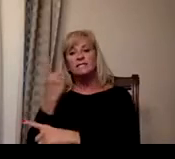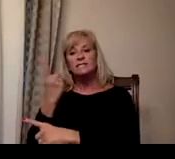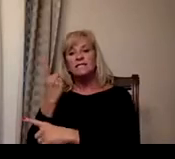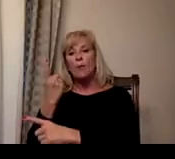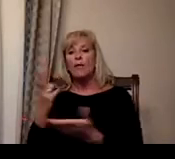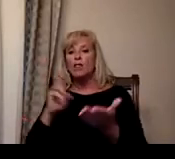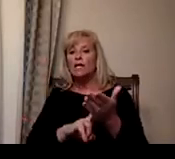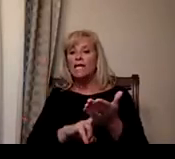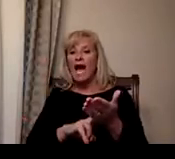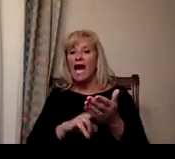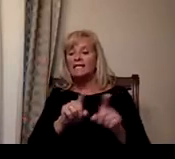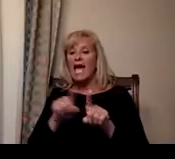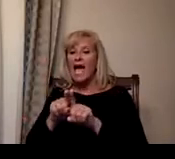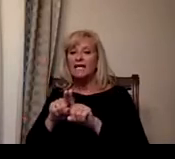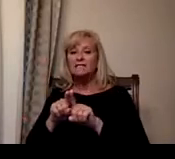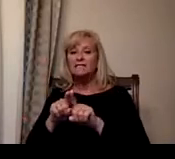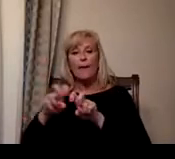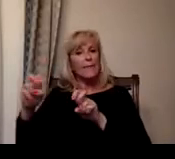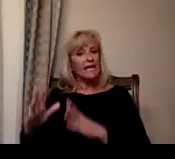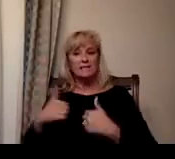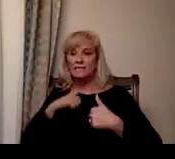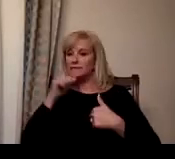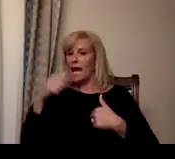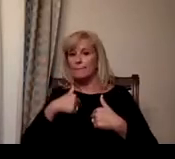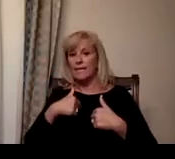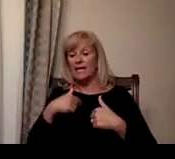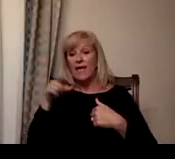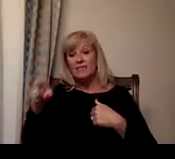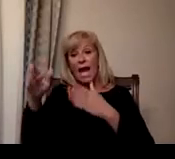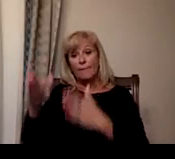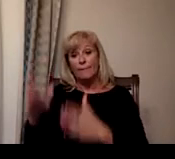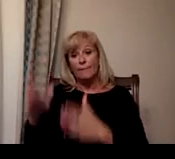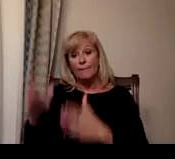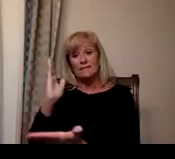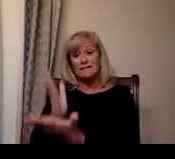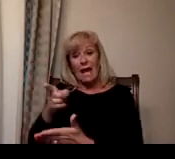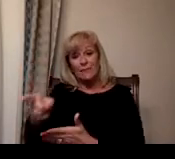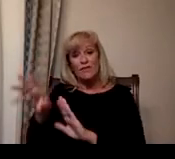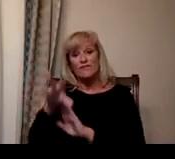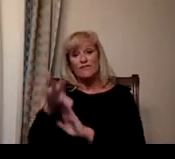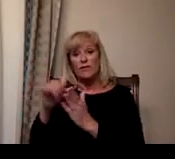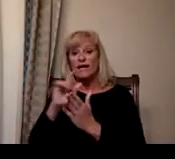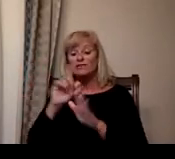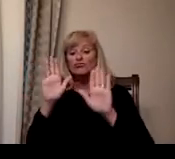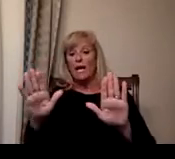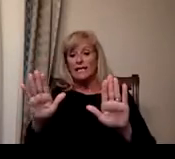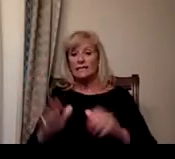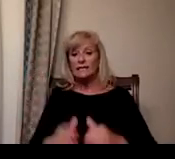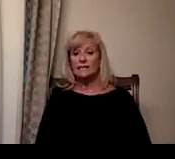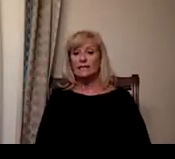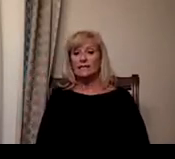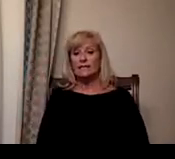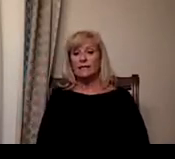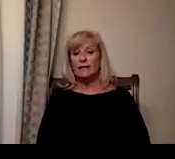a panelist that is not me. So if that person could stop their video, that would be great.